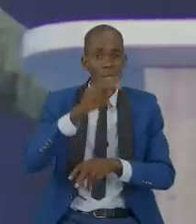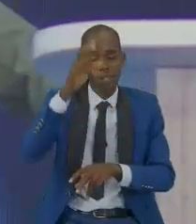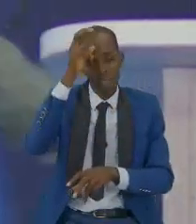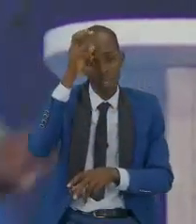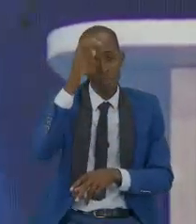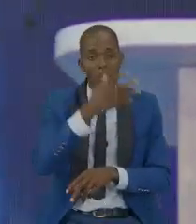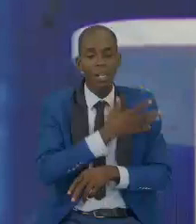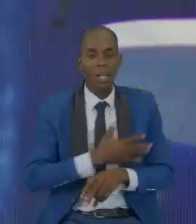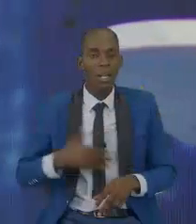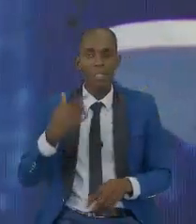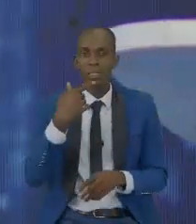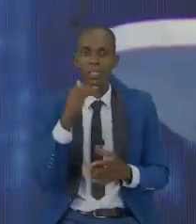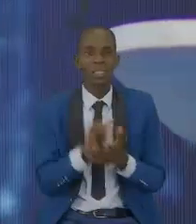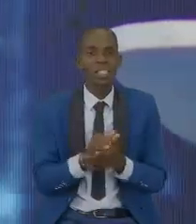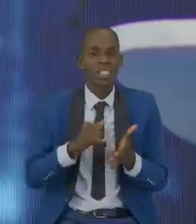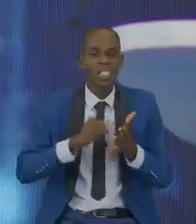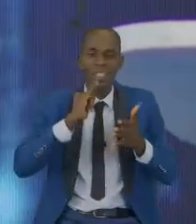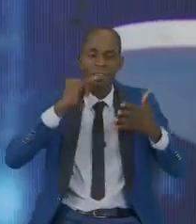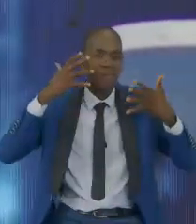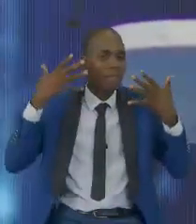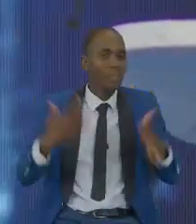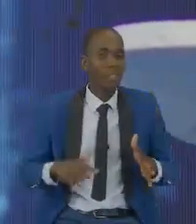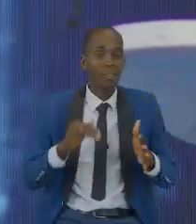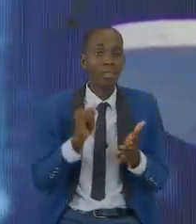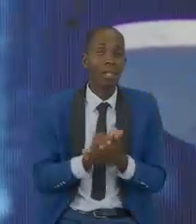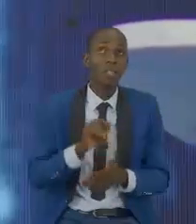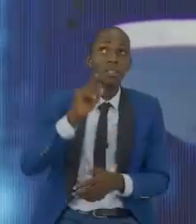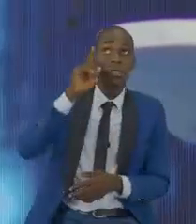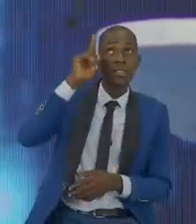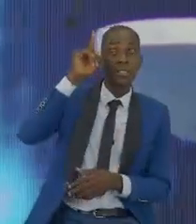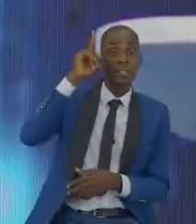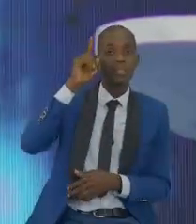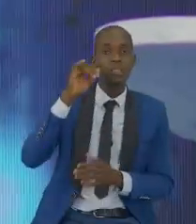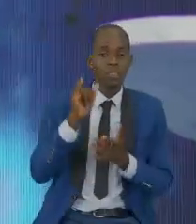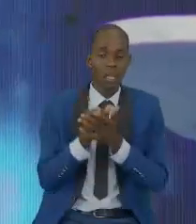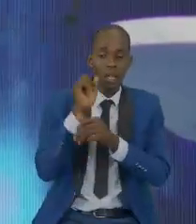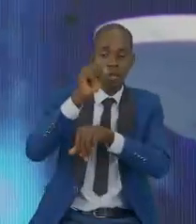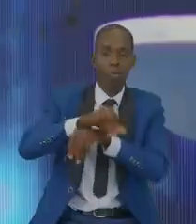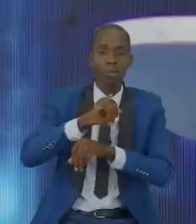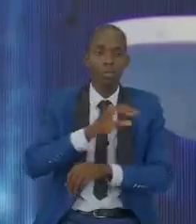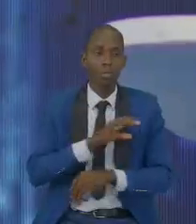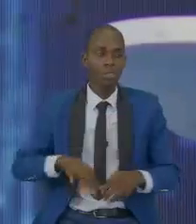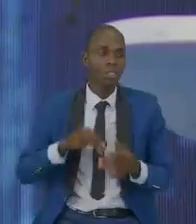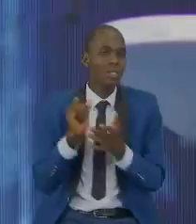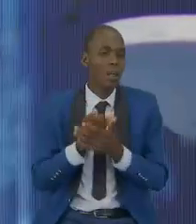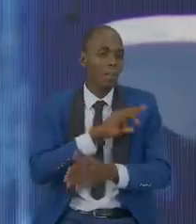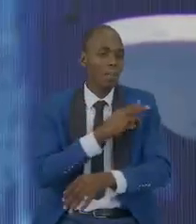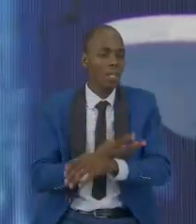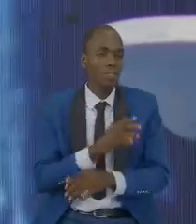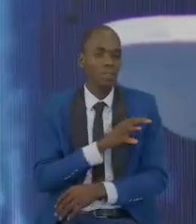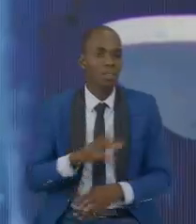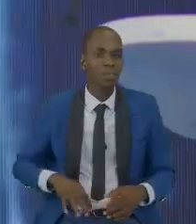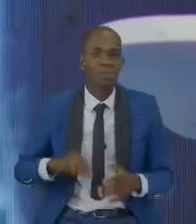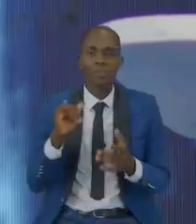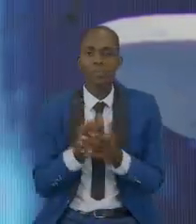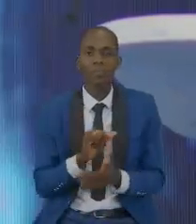and he said, it is finished. That he, that conquering Christ, that mighty Christ, that Christ